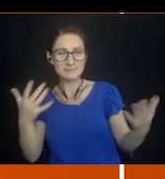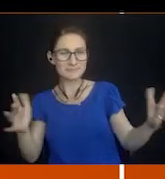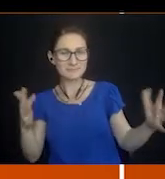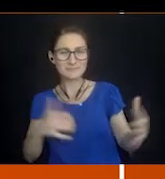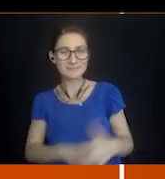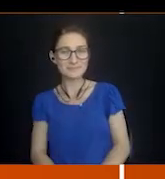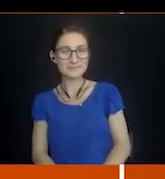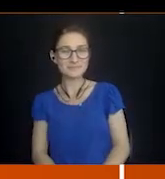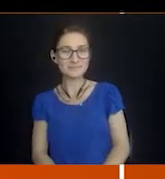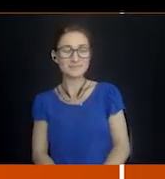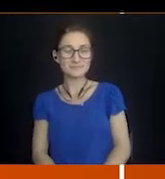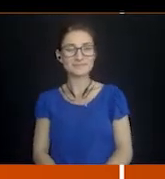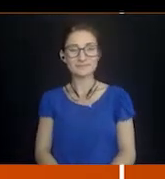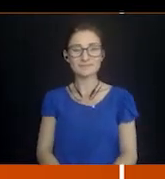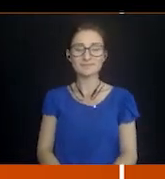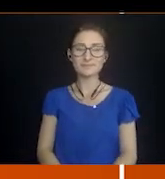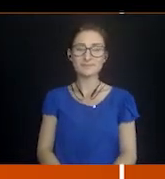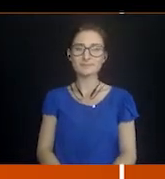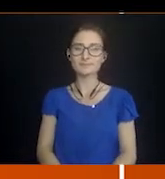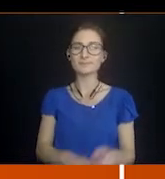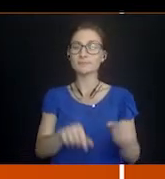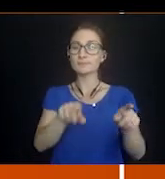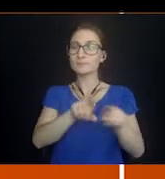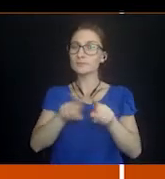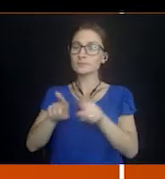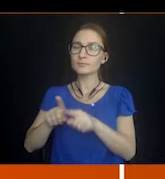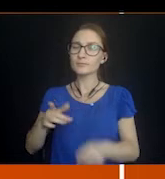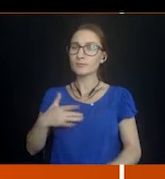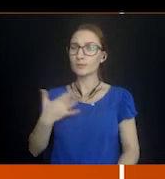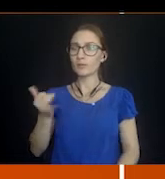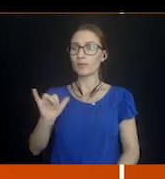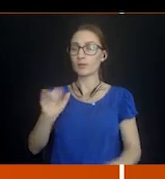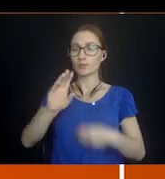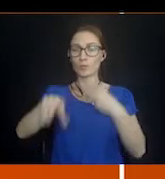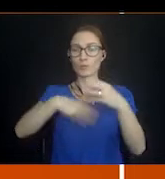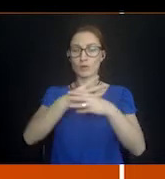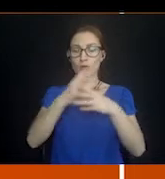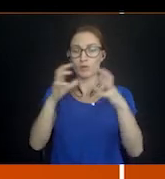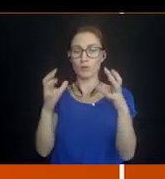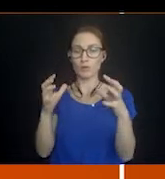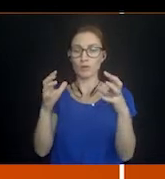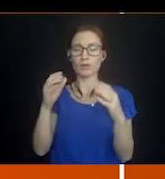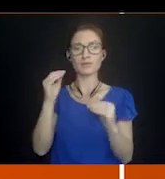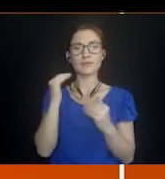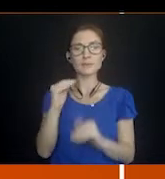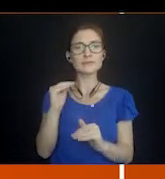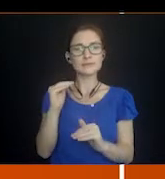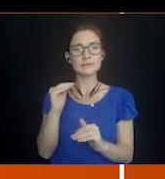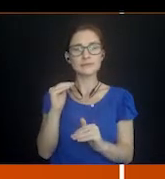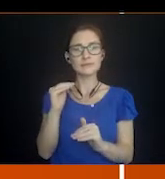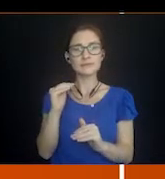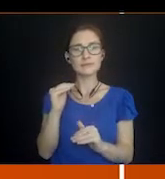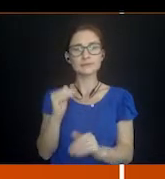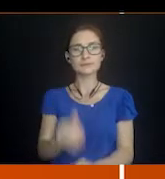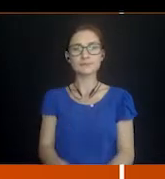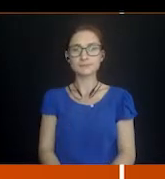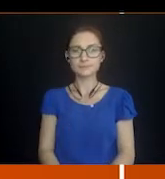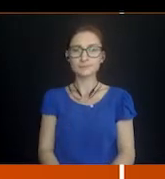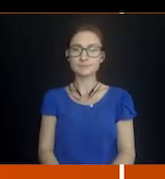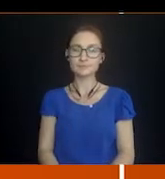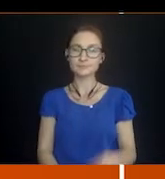it. And that also has you kind of feeling like you're living in a really limited